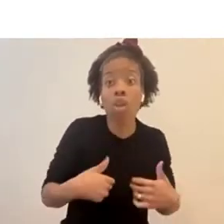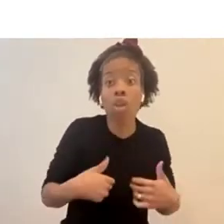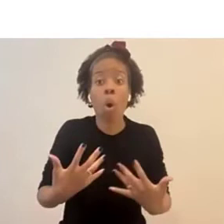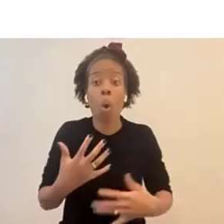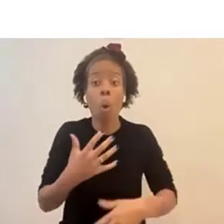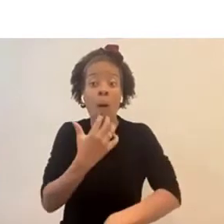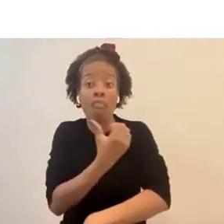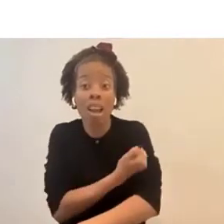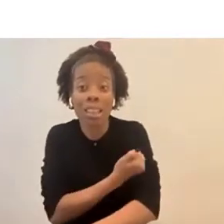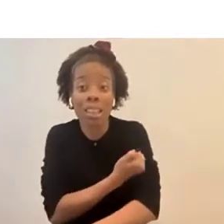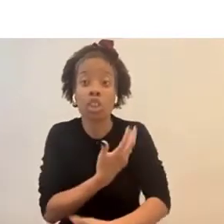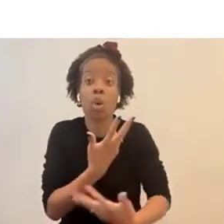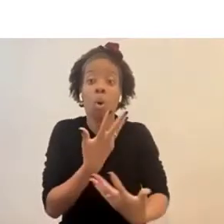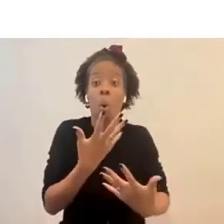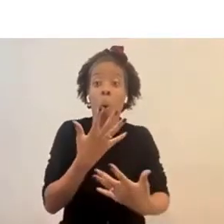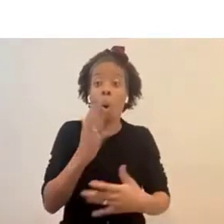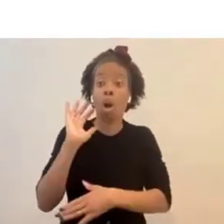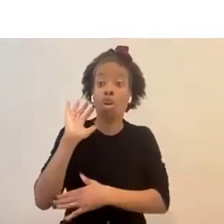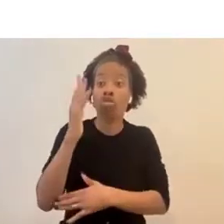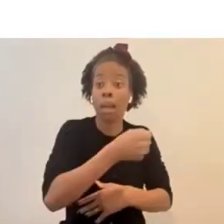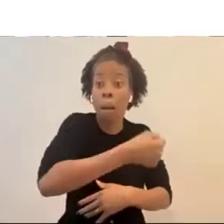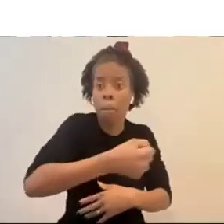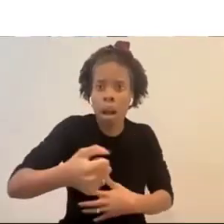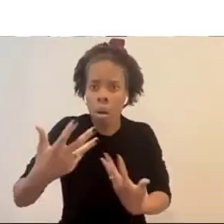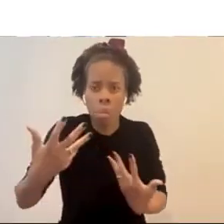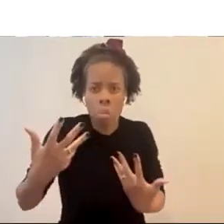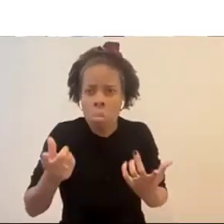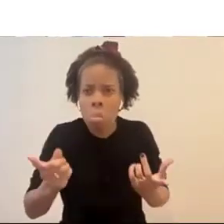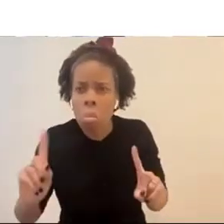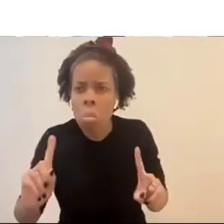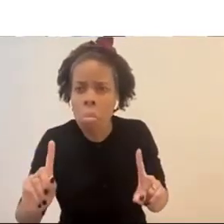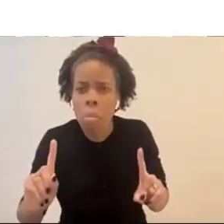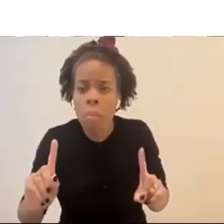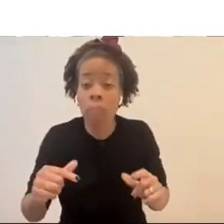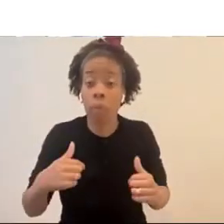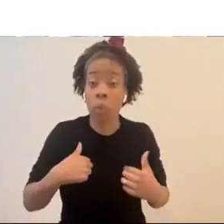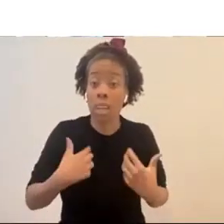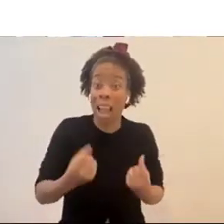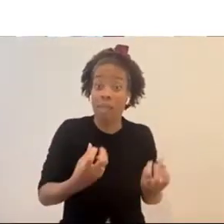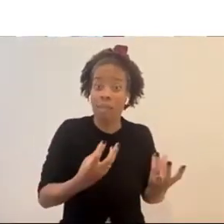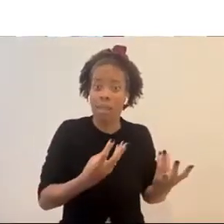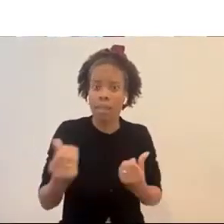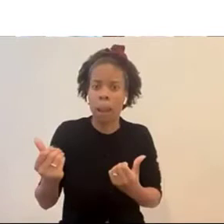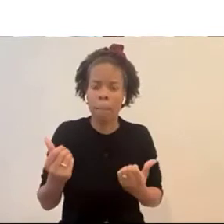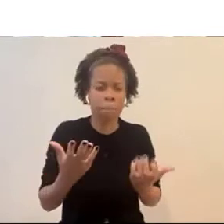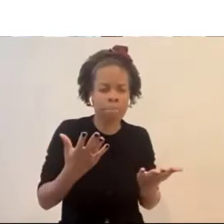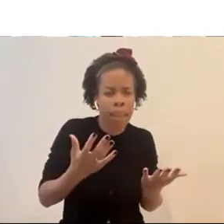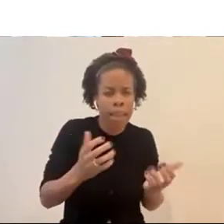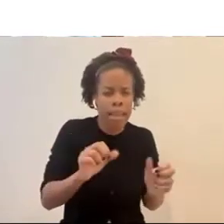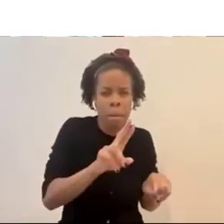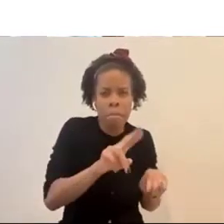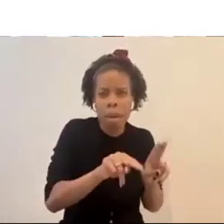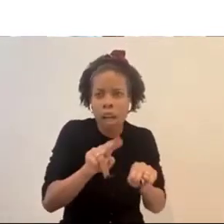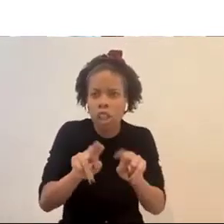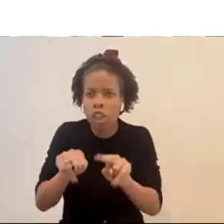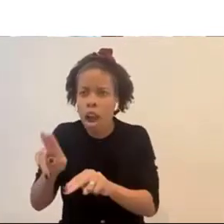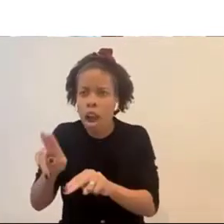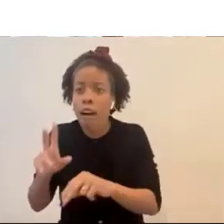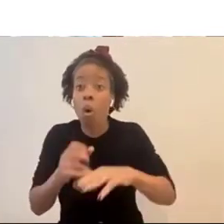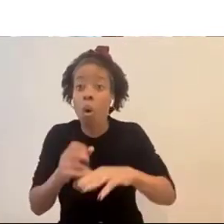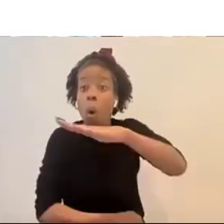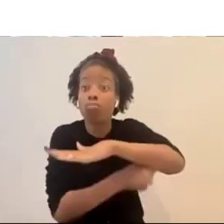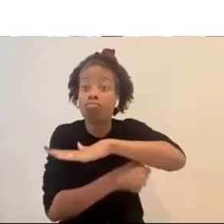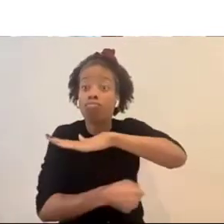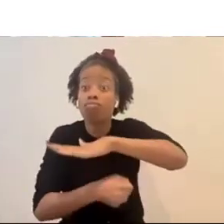planting? So, you know, we had these measures, and not only were they useful in helping